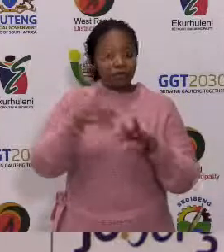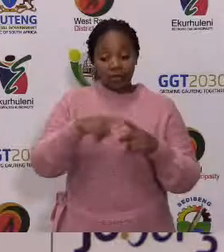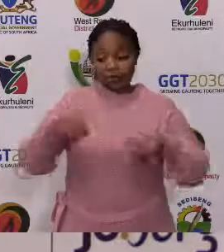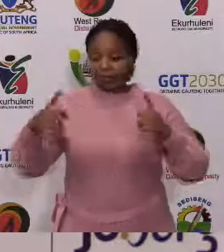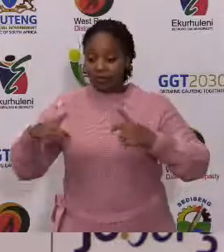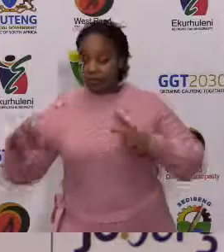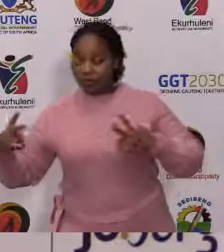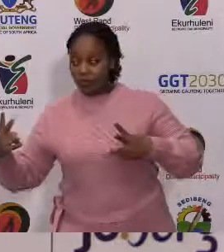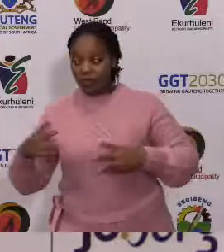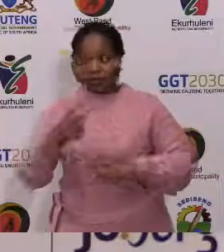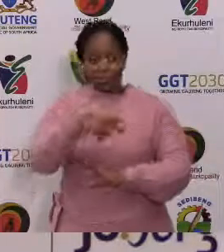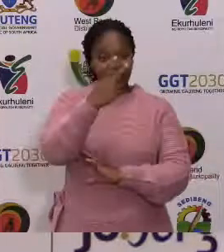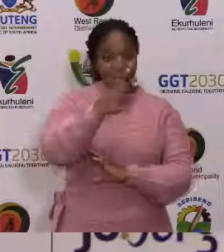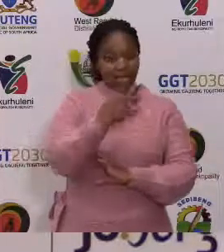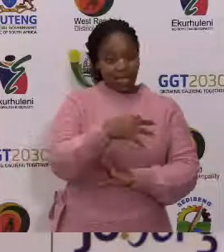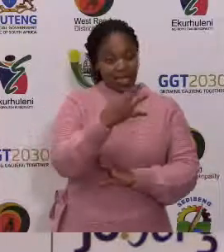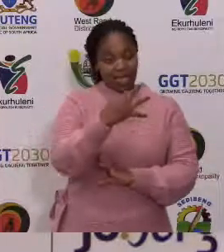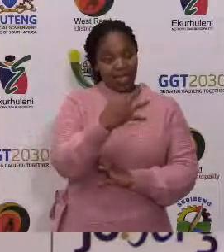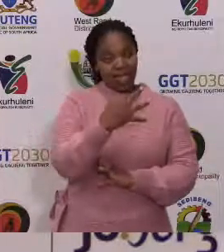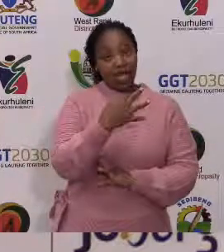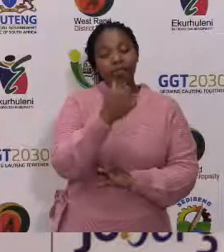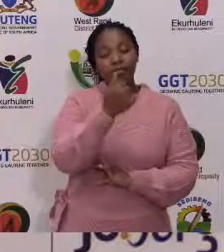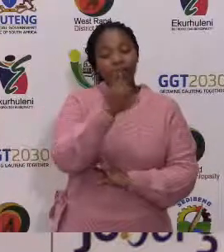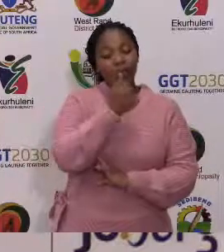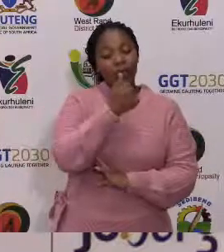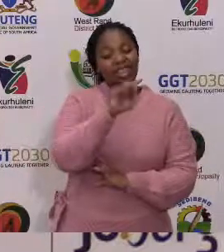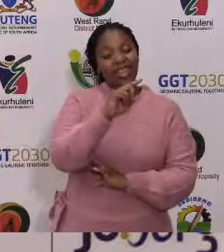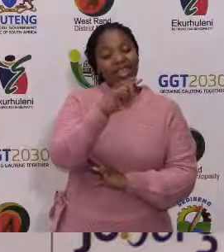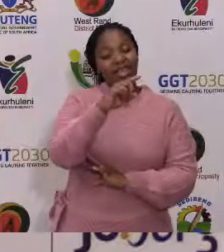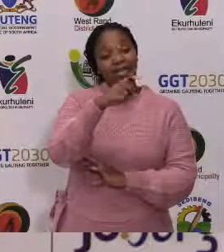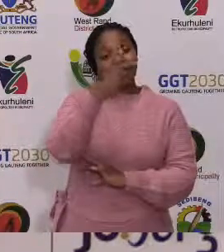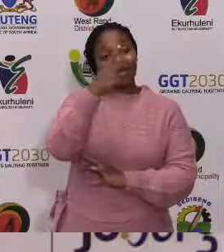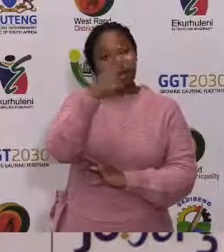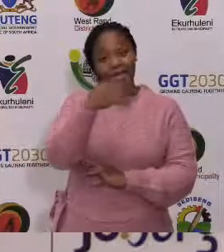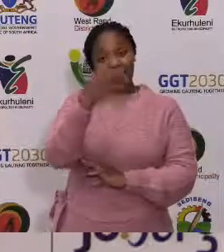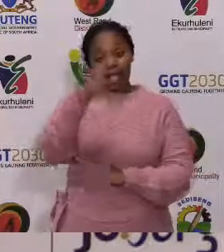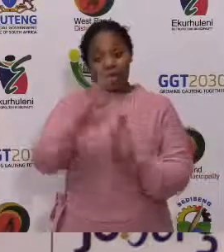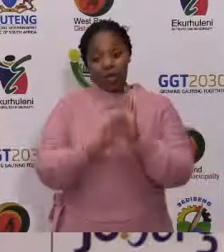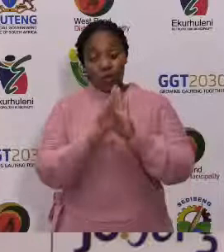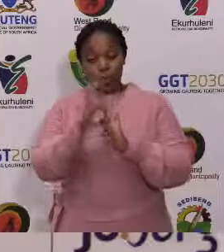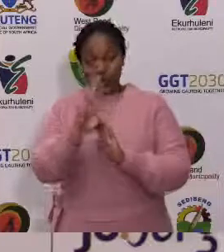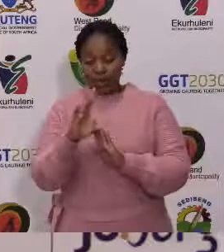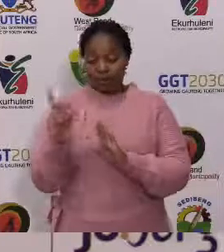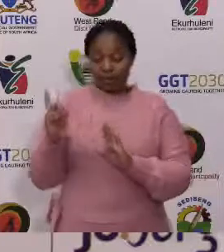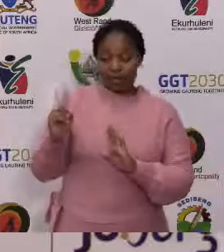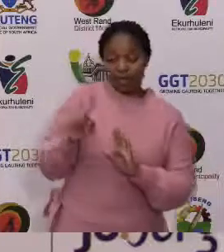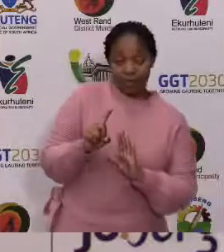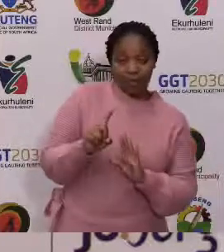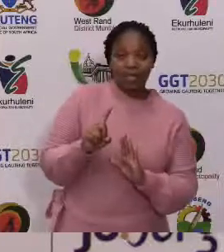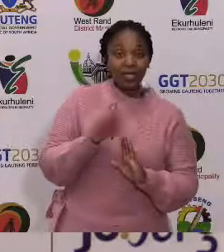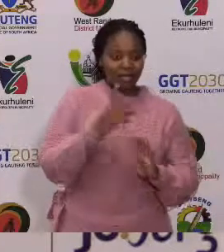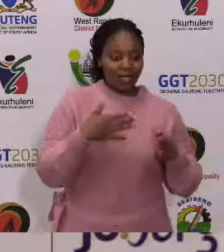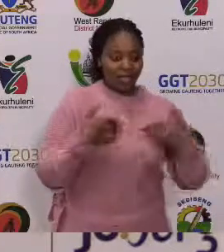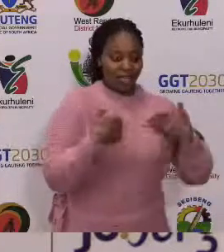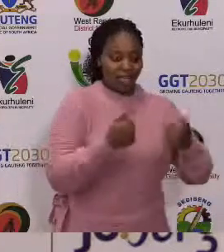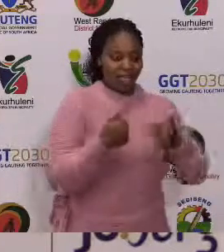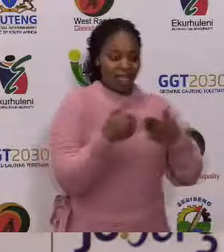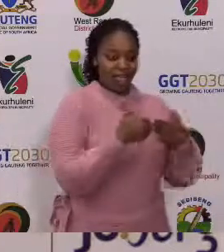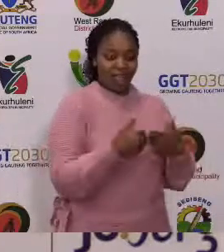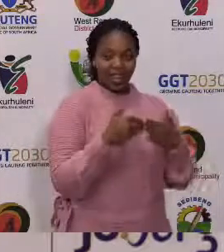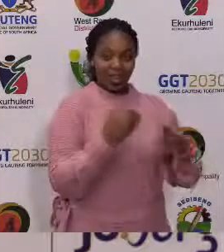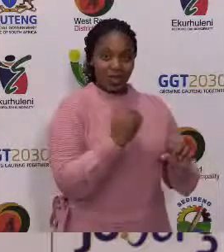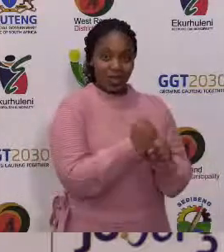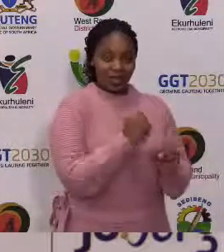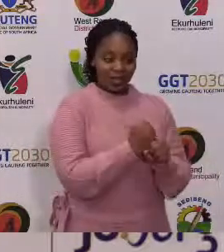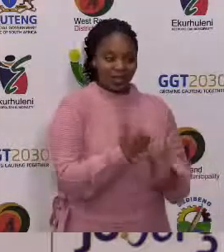the third wave. The second and the third wave that may come is that healthcare workers are much more